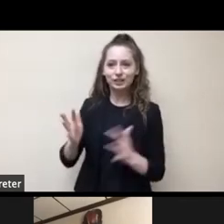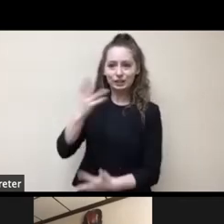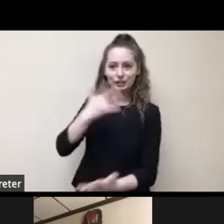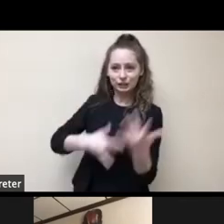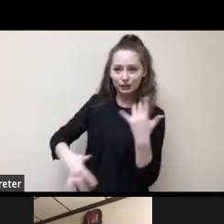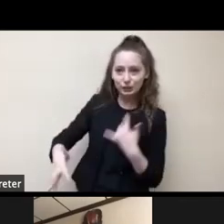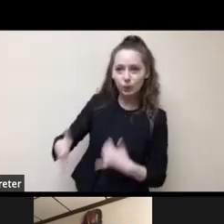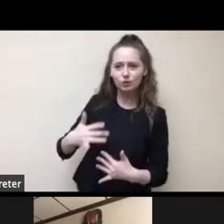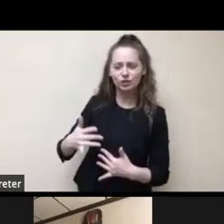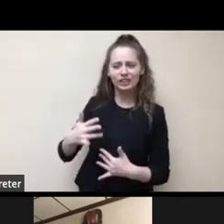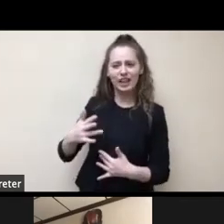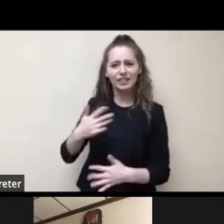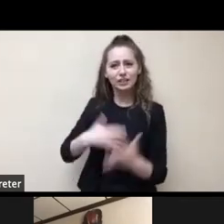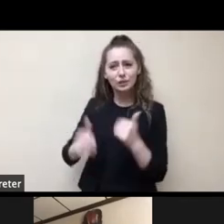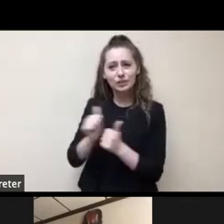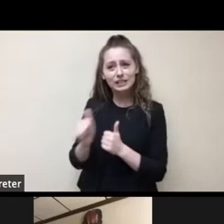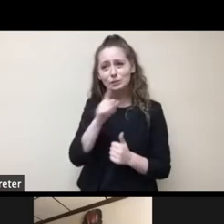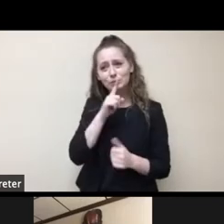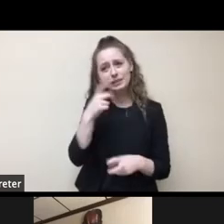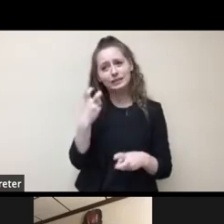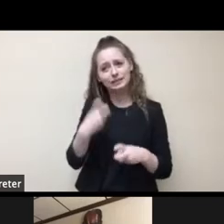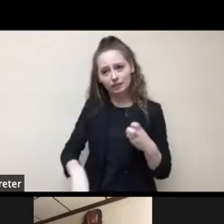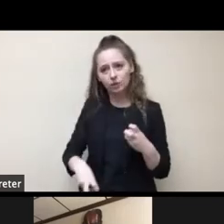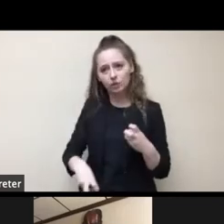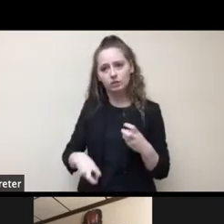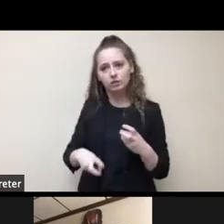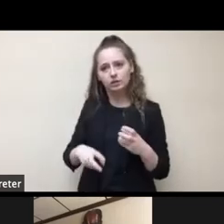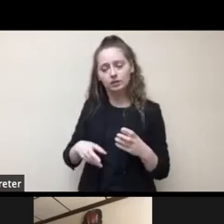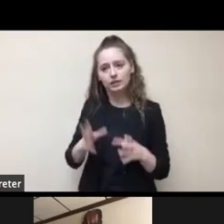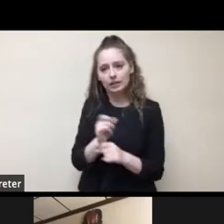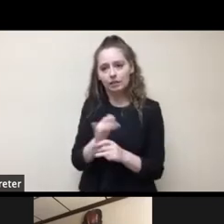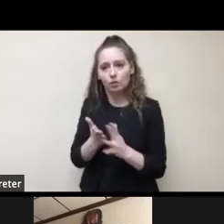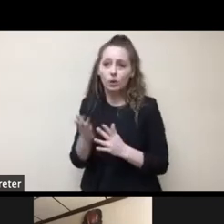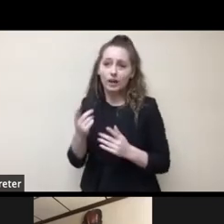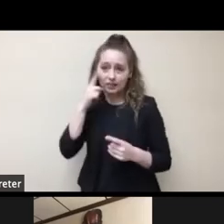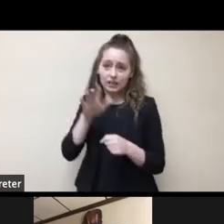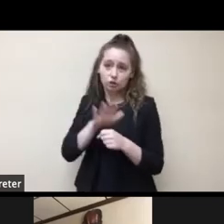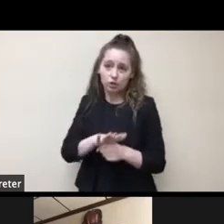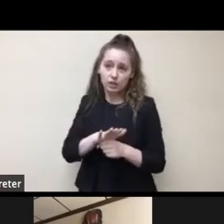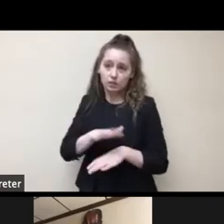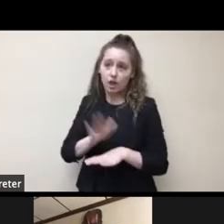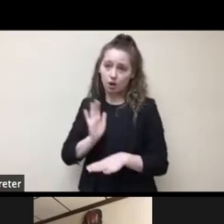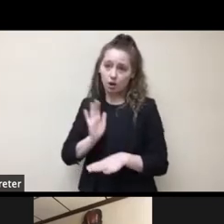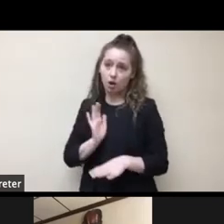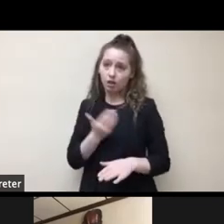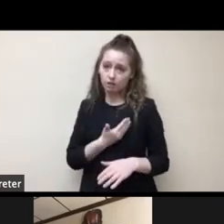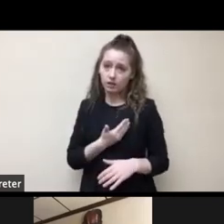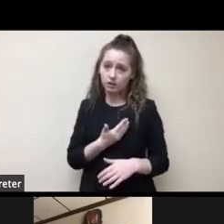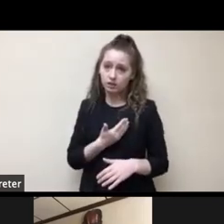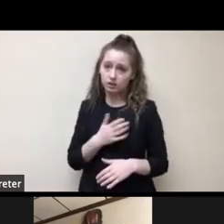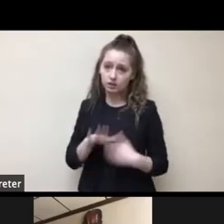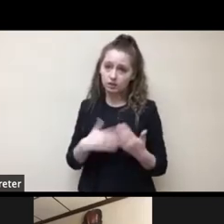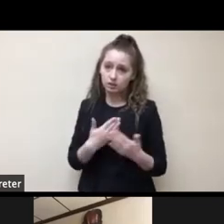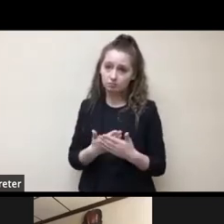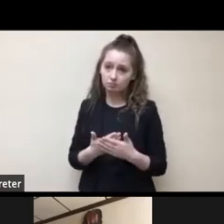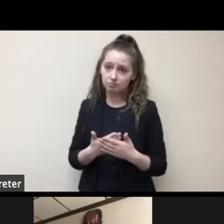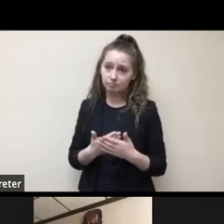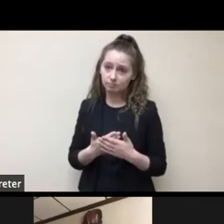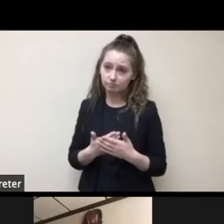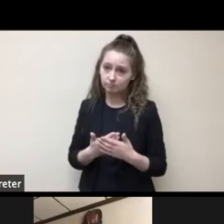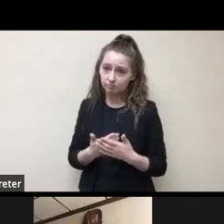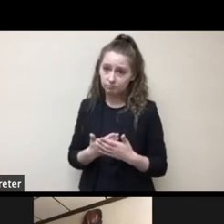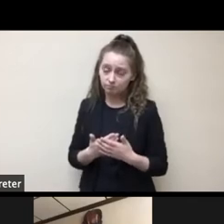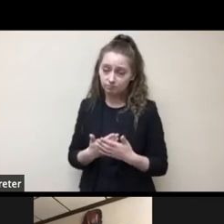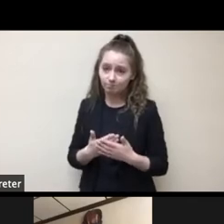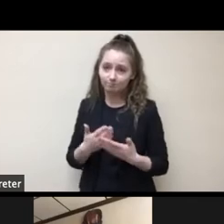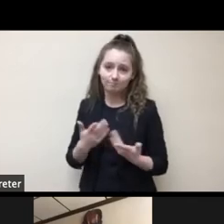just really difficult to get that through. And I think it's stressful on all of us. I know you've mentioned it before, when you're home for a day, it's